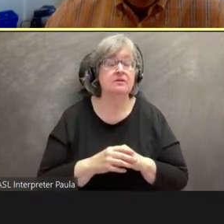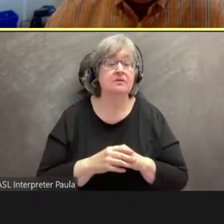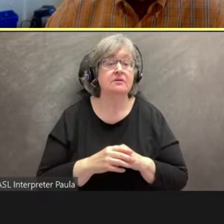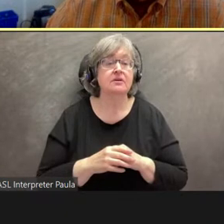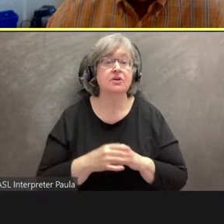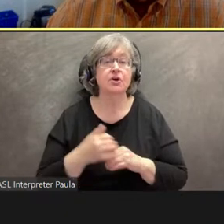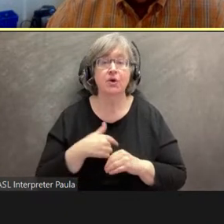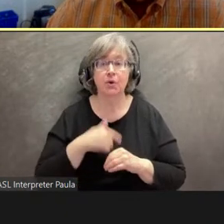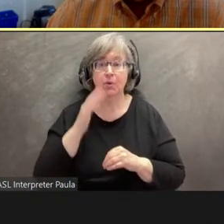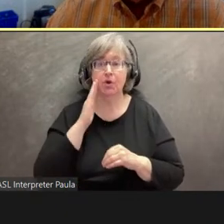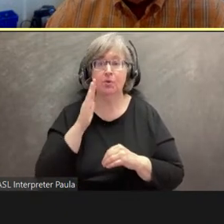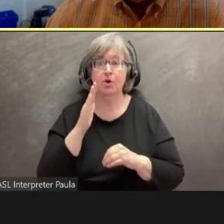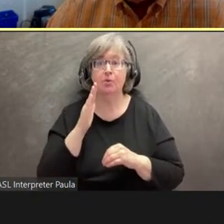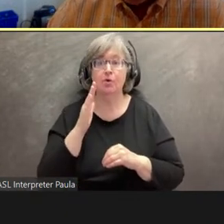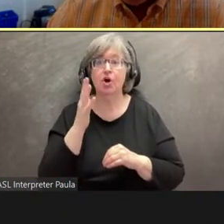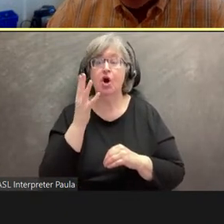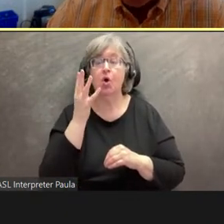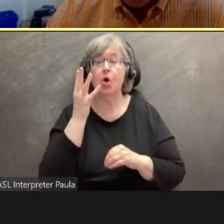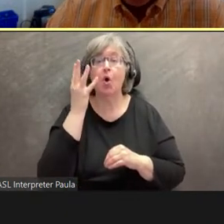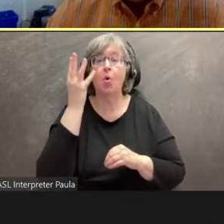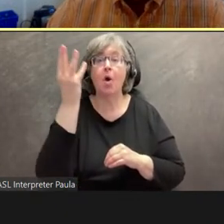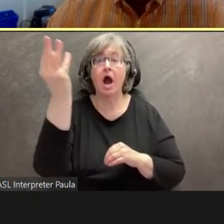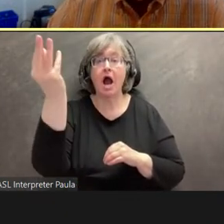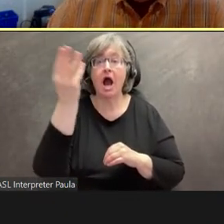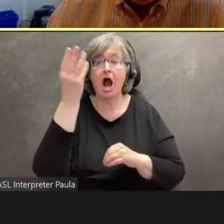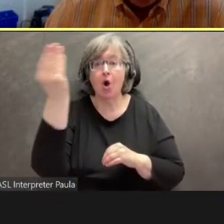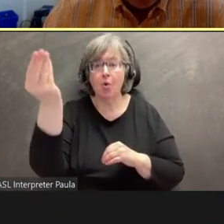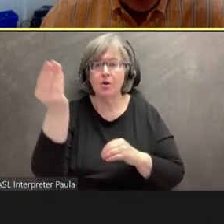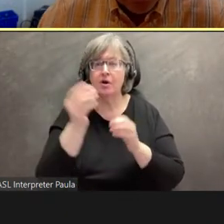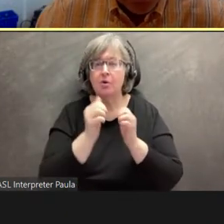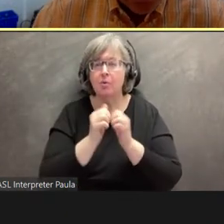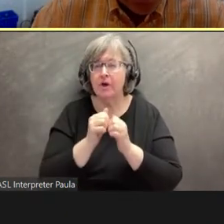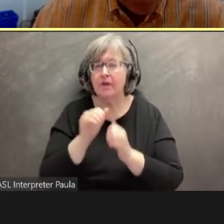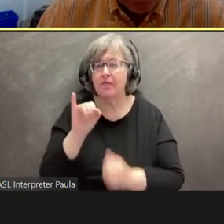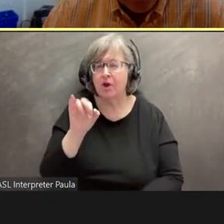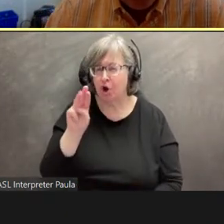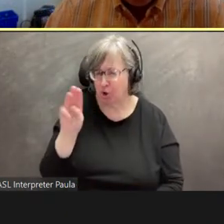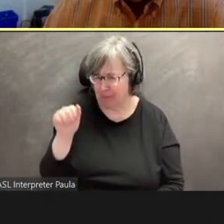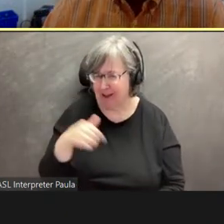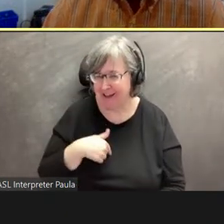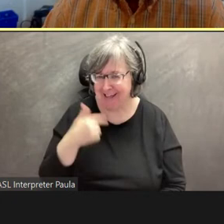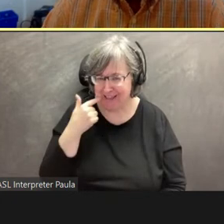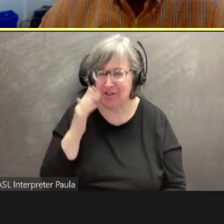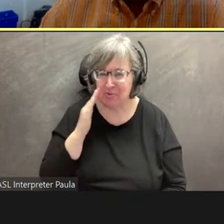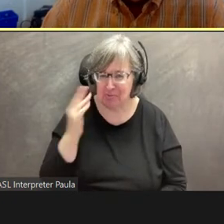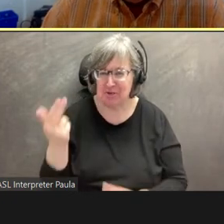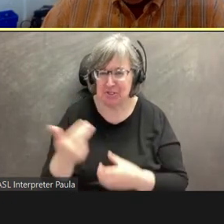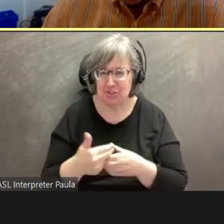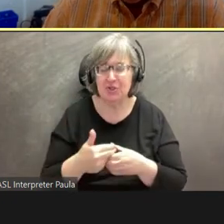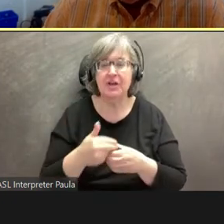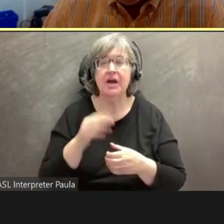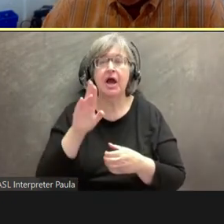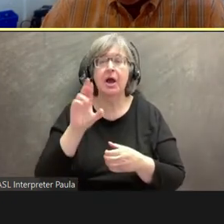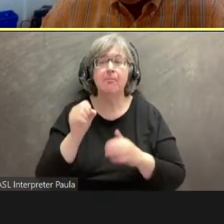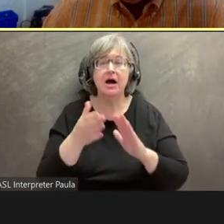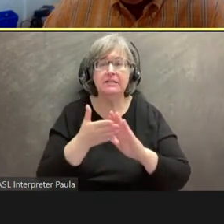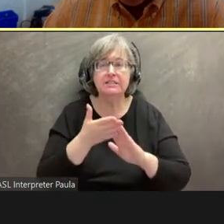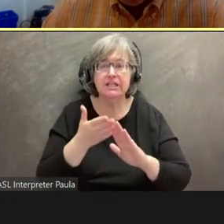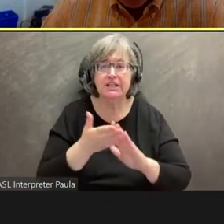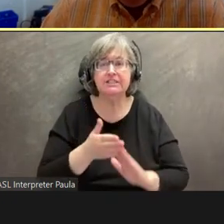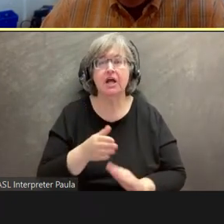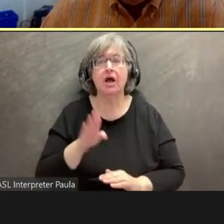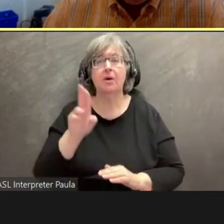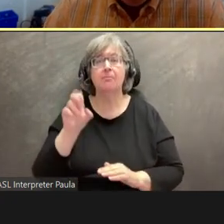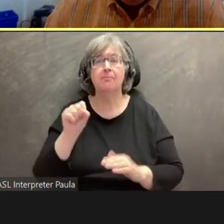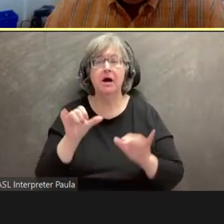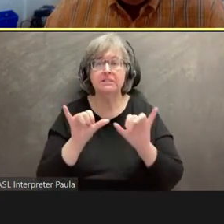We will go out in the field with Irma. I think you'll be with us, and bus operations and bus engineering